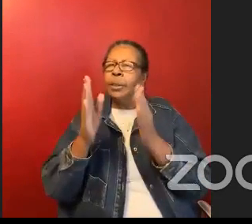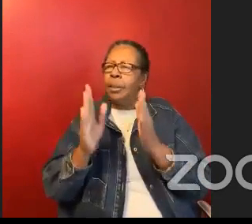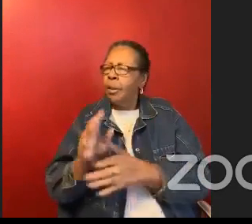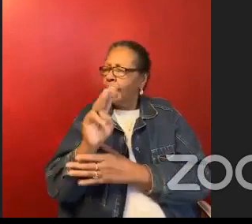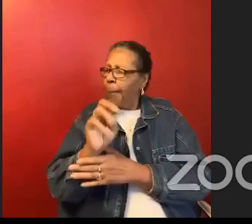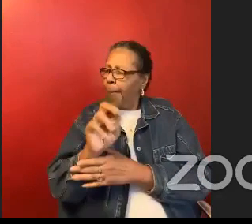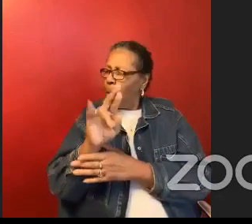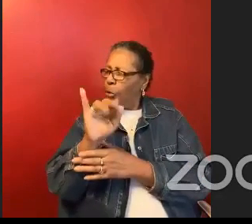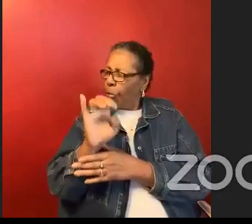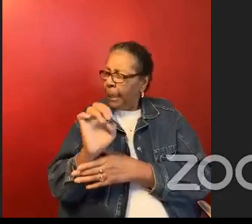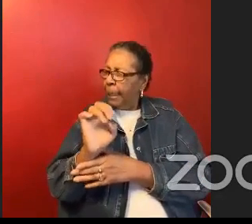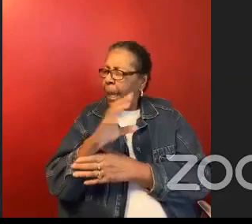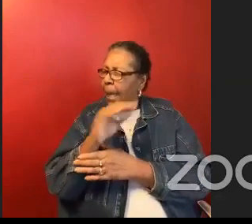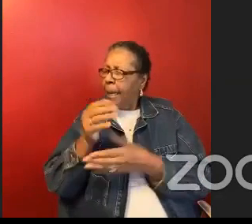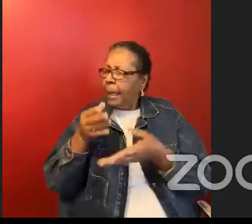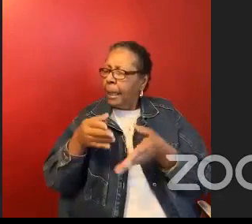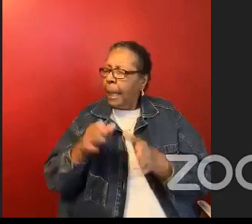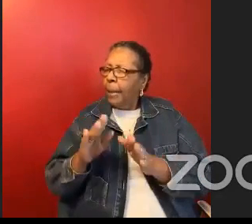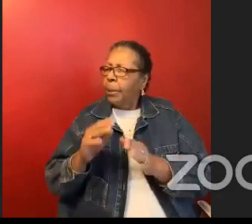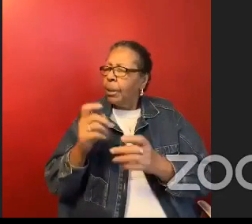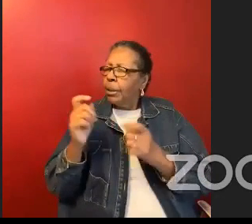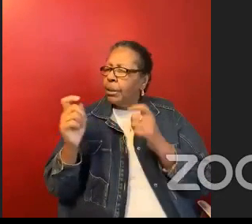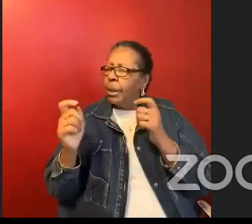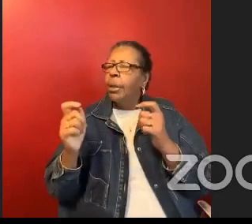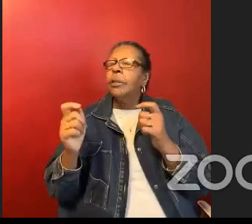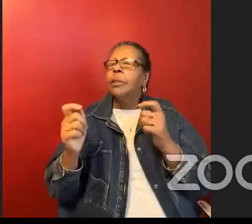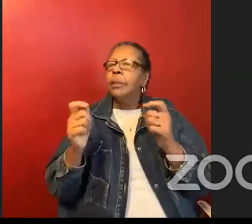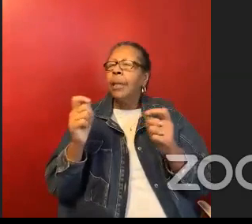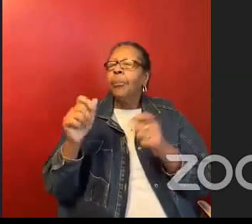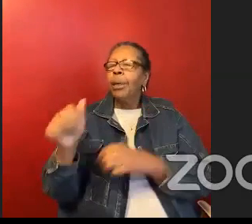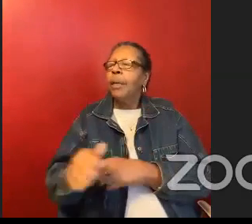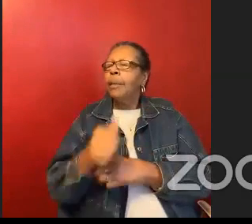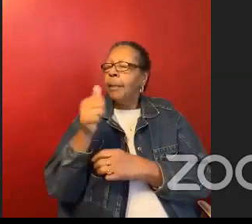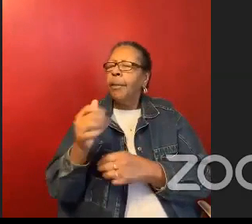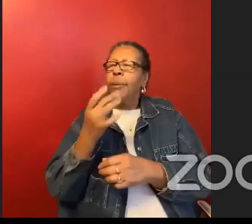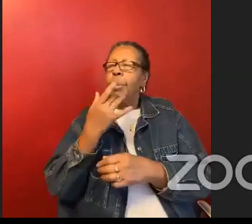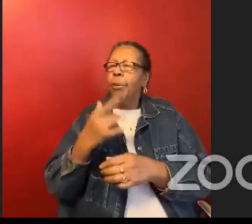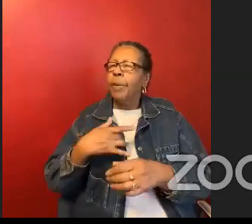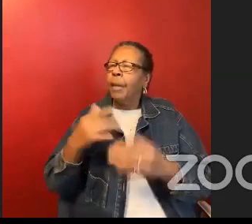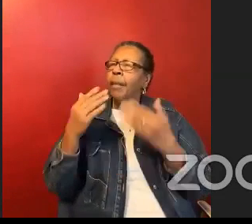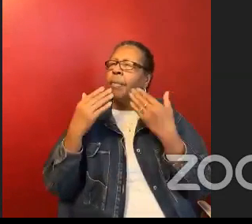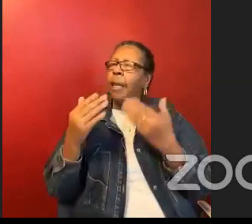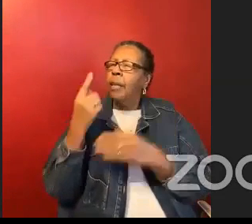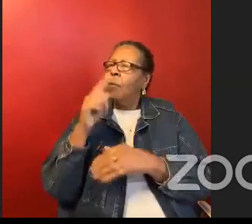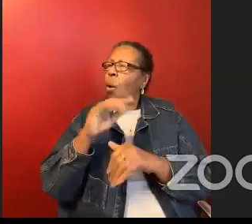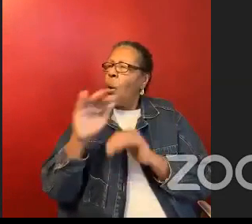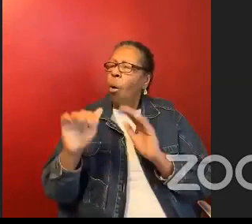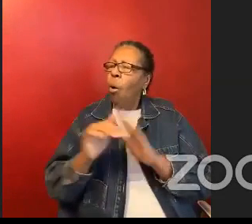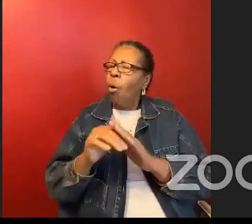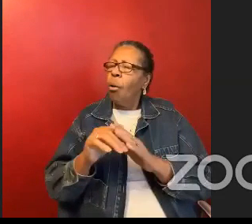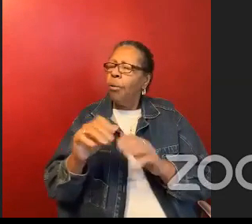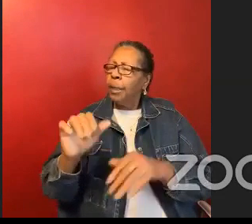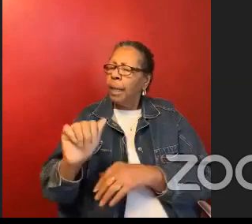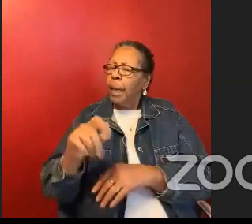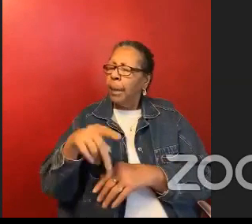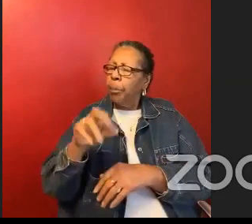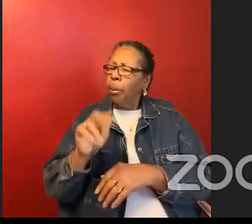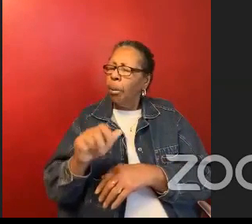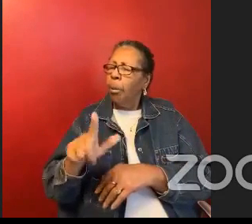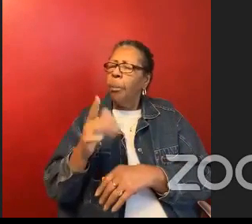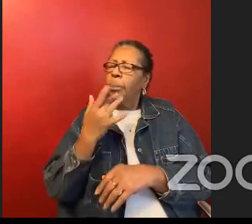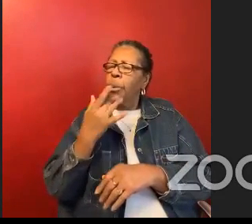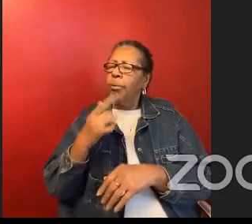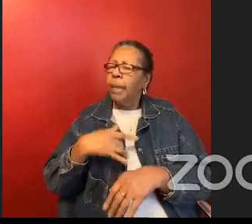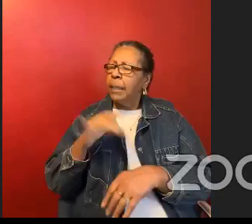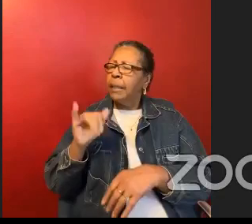her to celebrate another birthday. Thank you for all the April birthdays that you have allowed to come to fruition